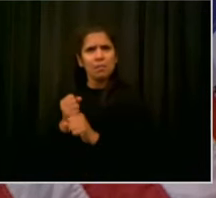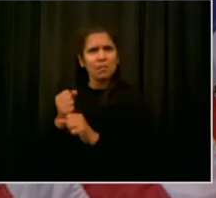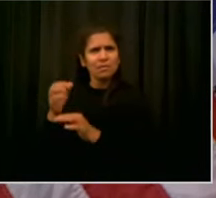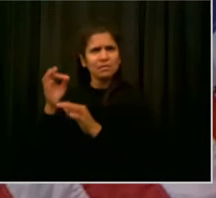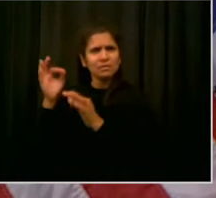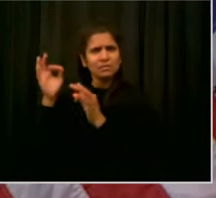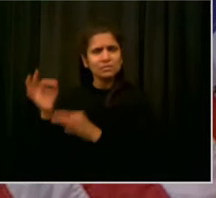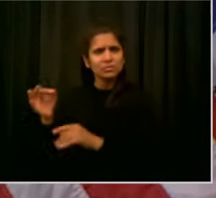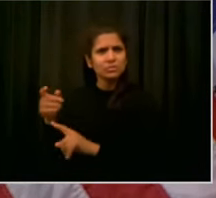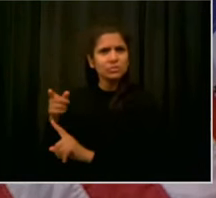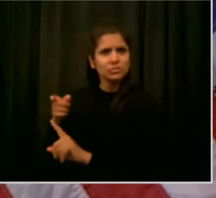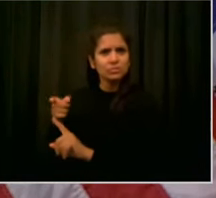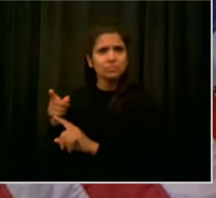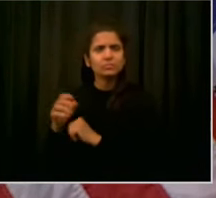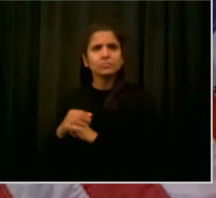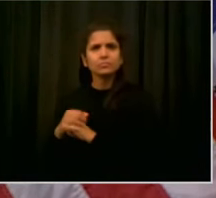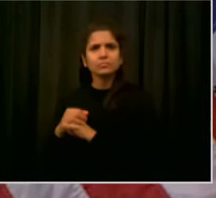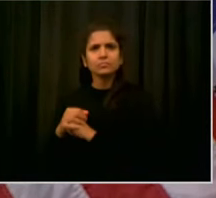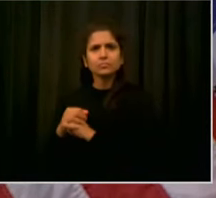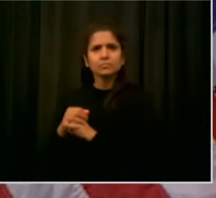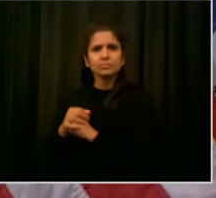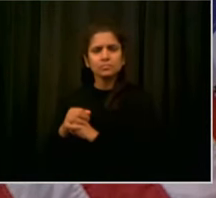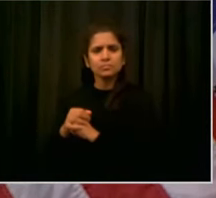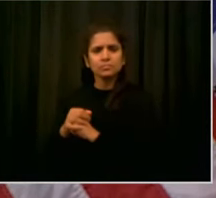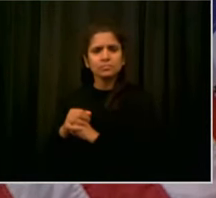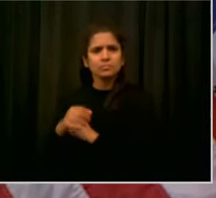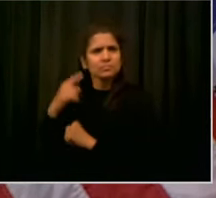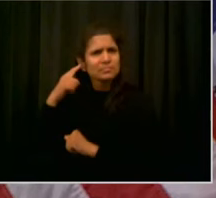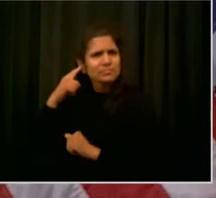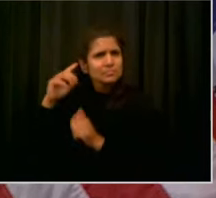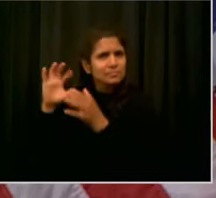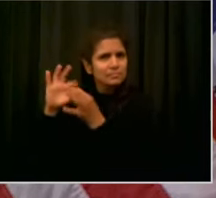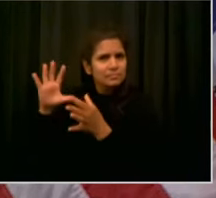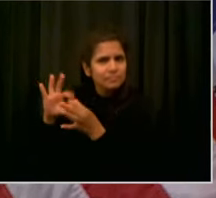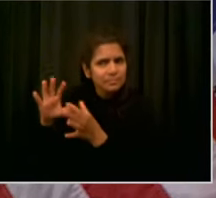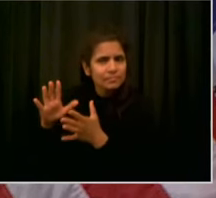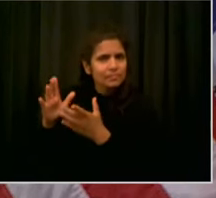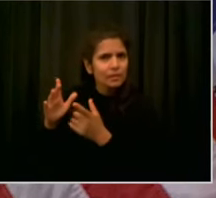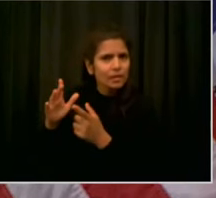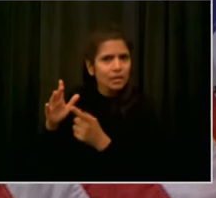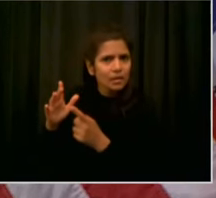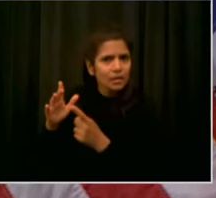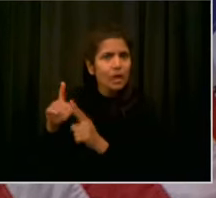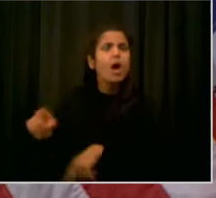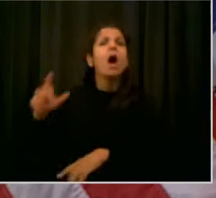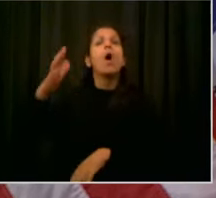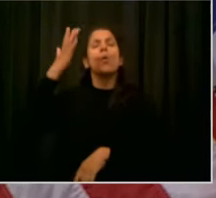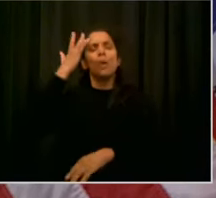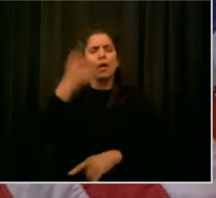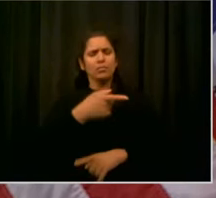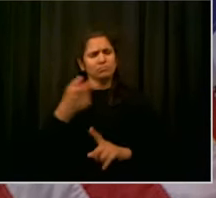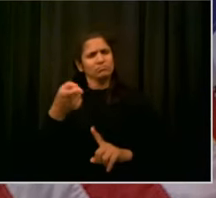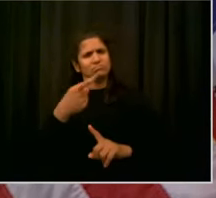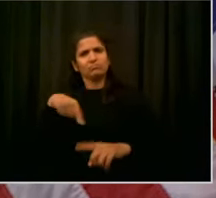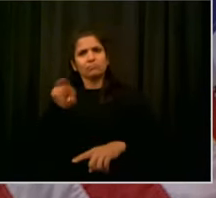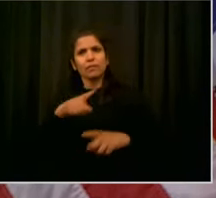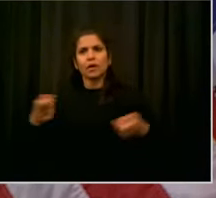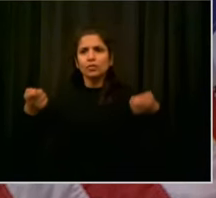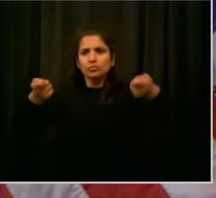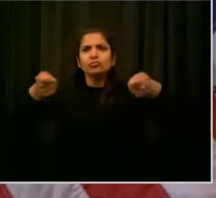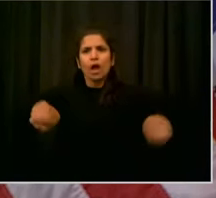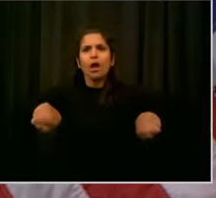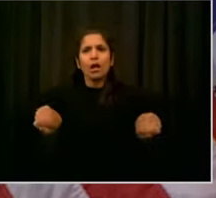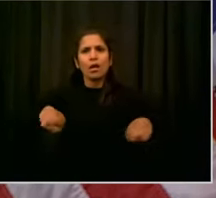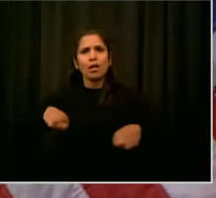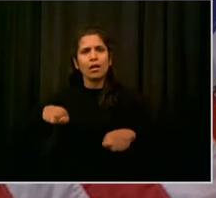you explain a single instance when the bikes have been key to looting? And the other one is on, you've talked about transit today.